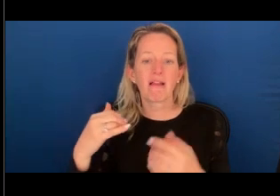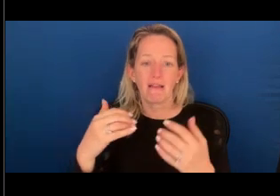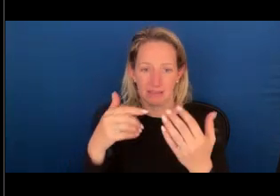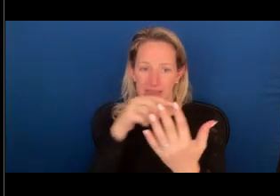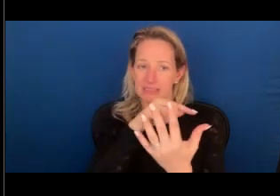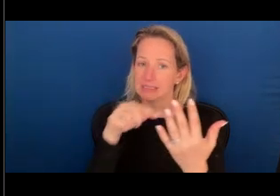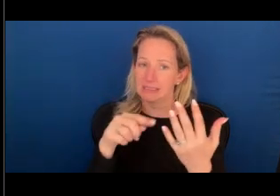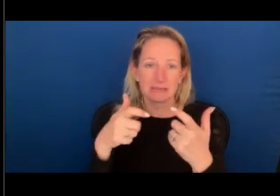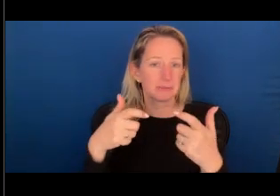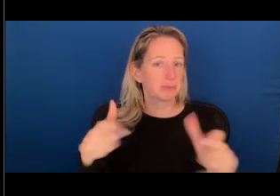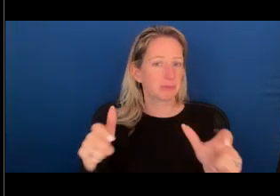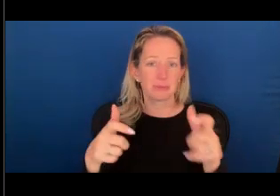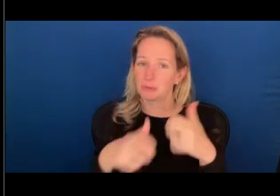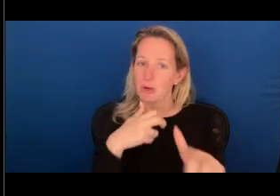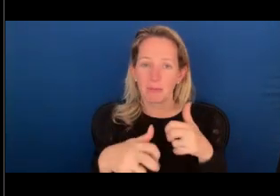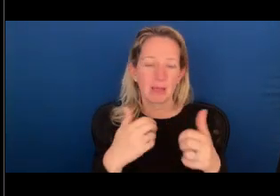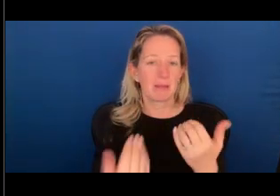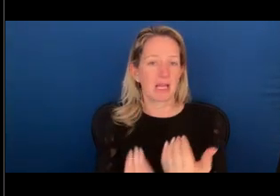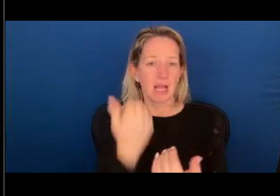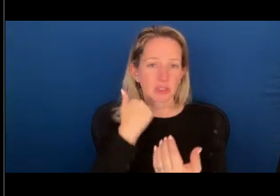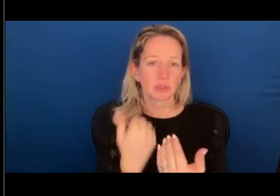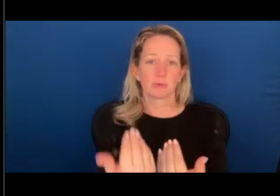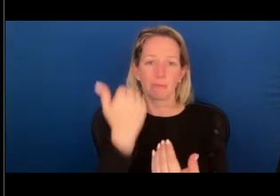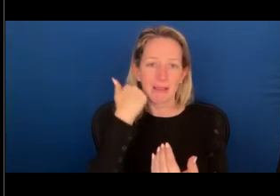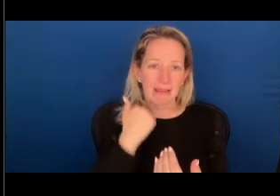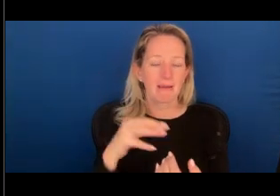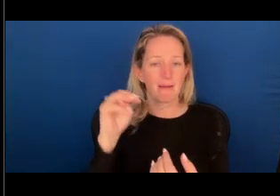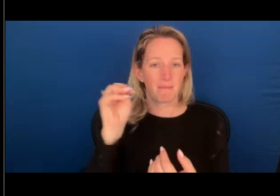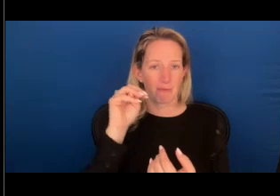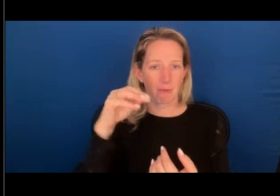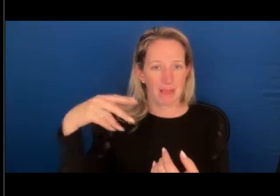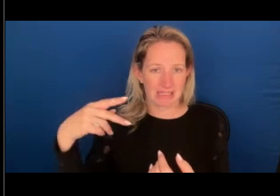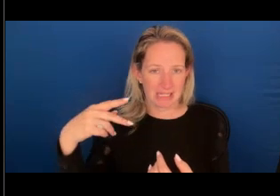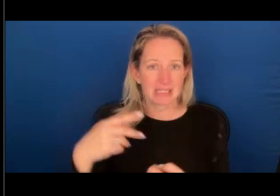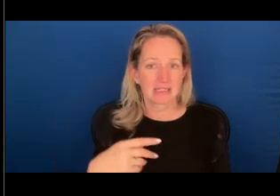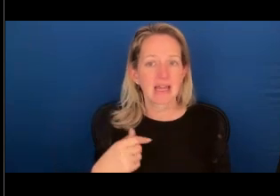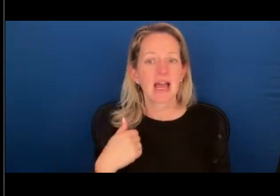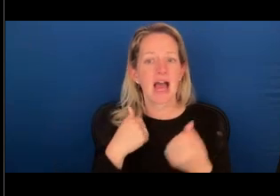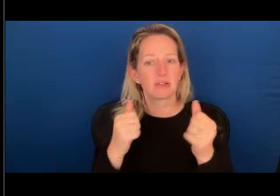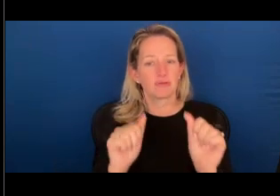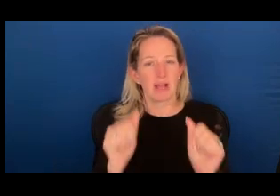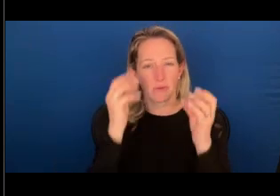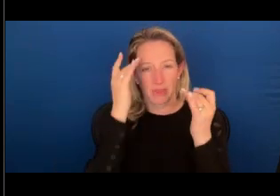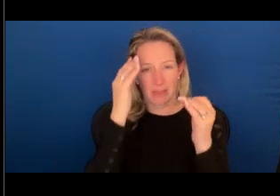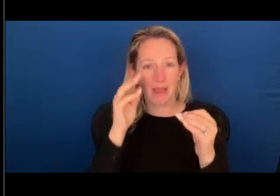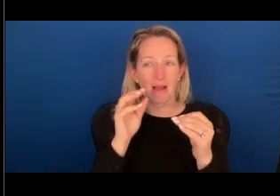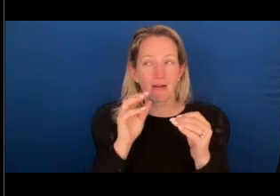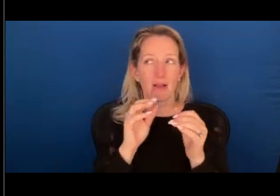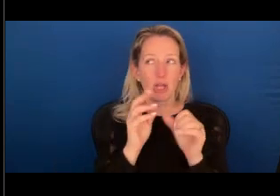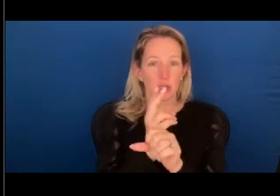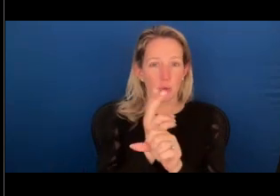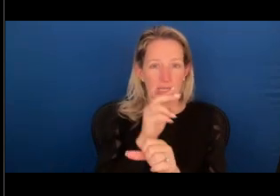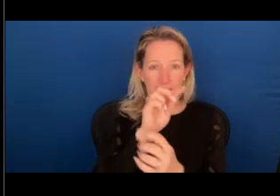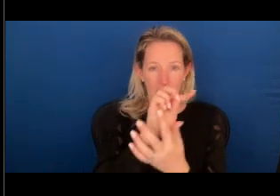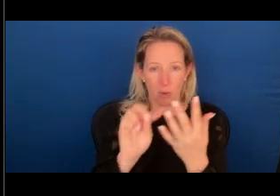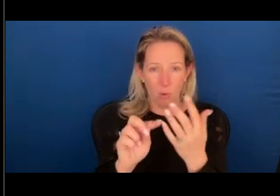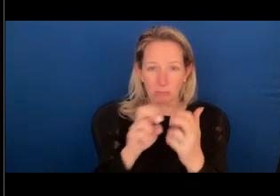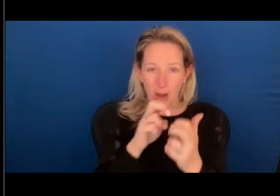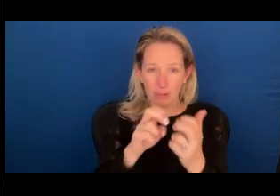consuming microplastics. I try to think about the other way around, using problems as a solution. So you can see